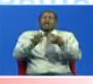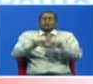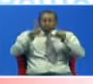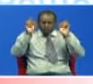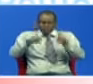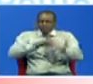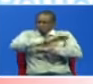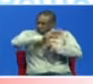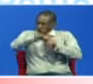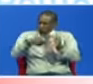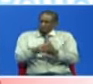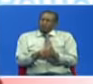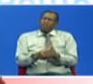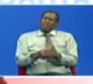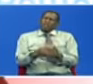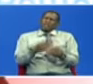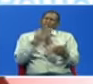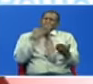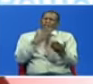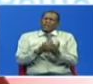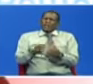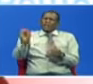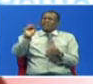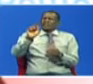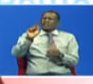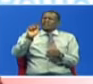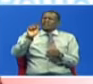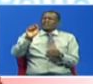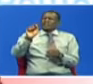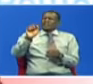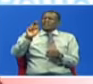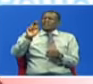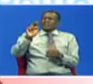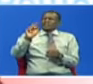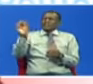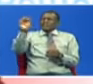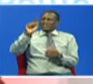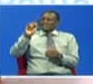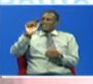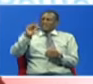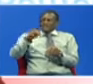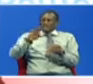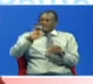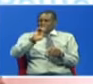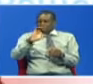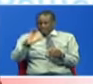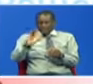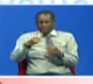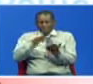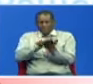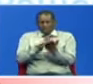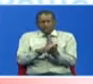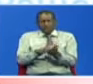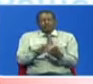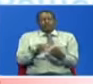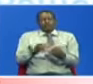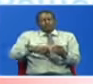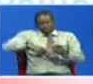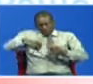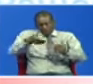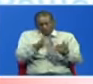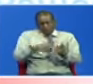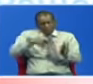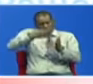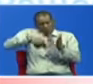commend Stanbic Bank and the Ministry of Health for spearheading the initiative to source these ventilators in the first place. As